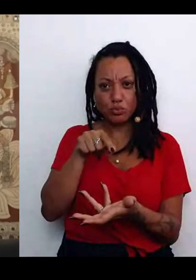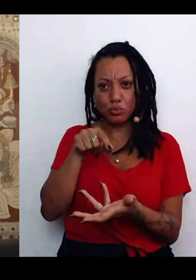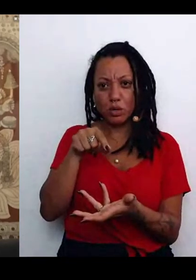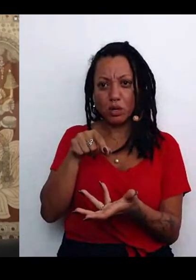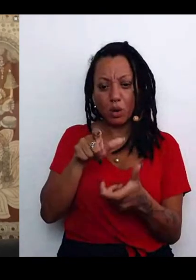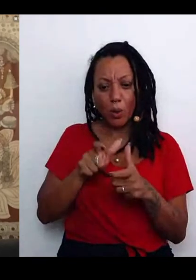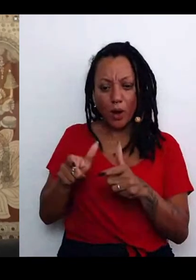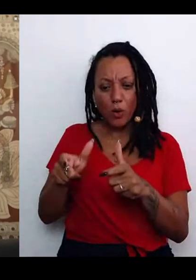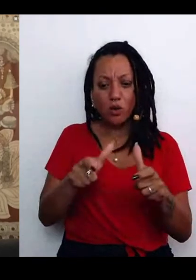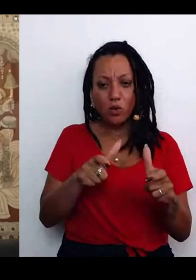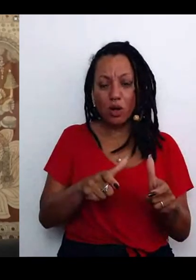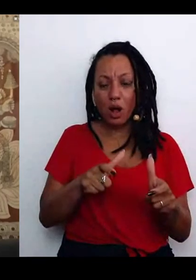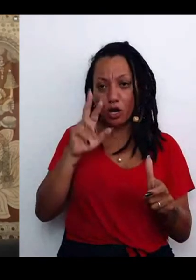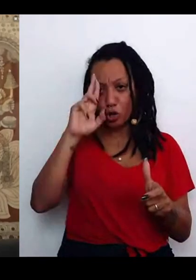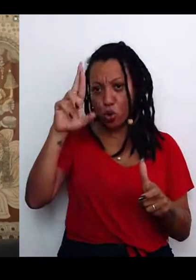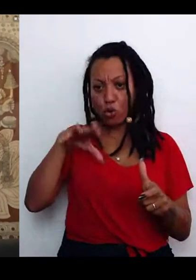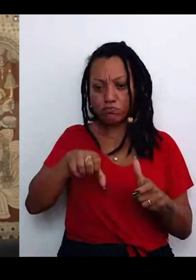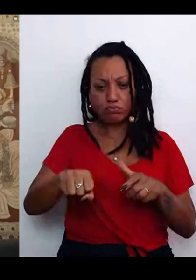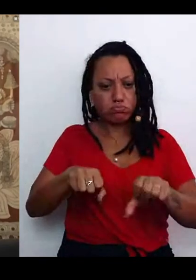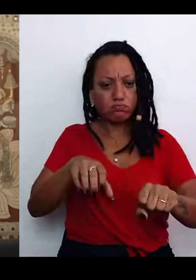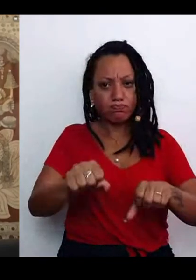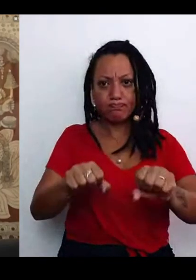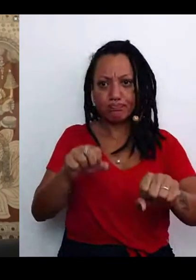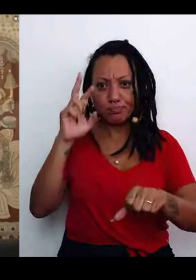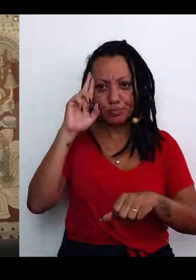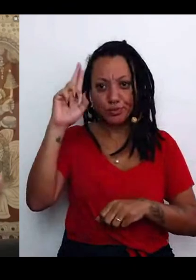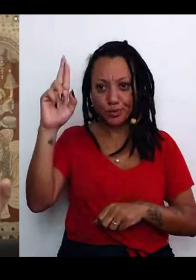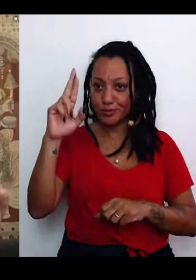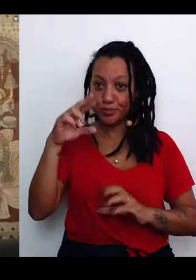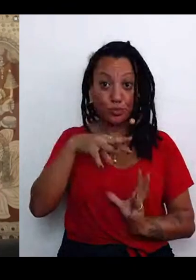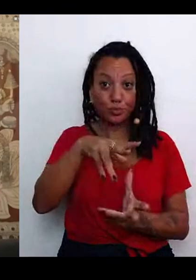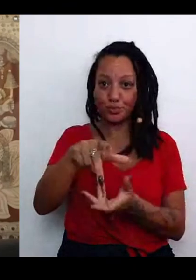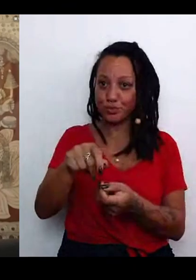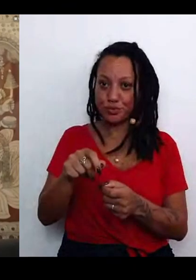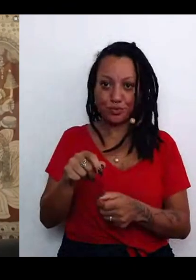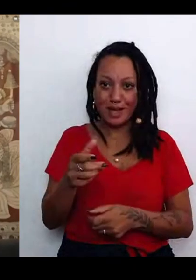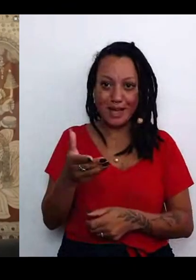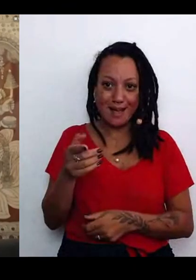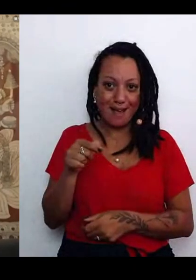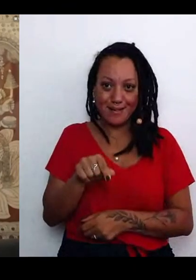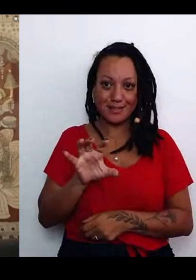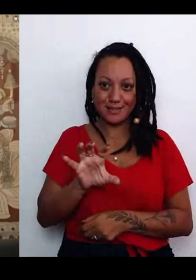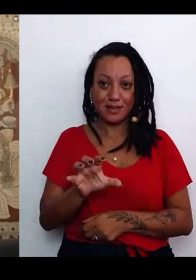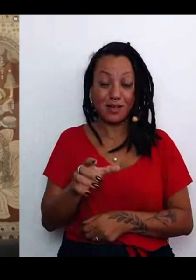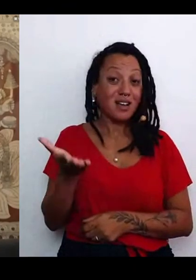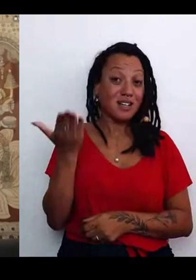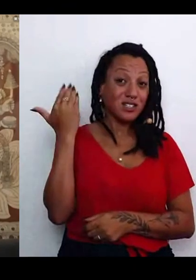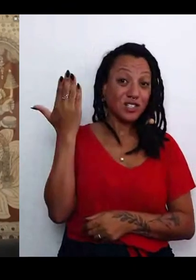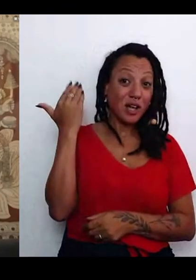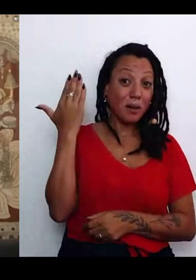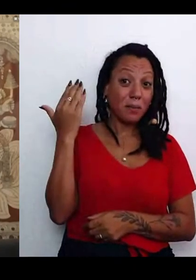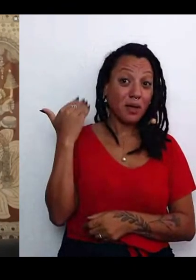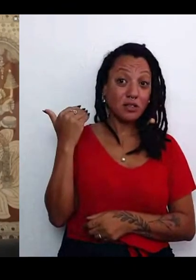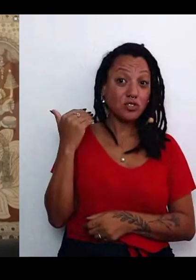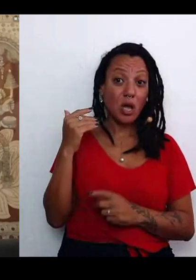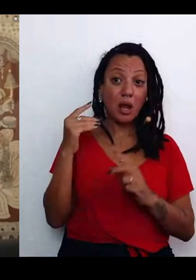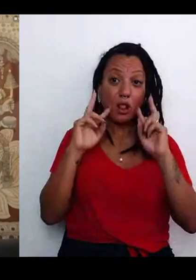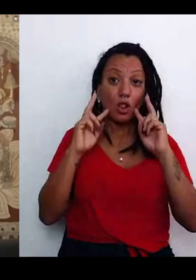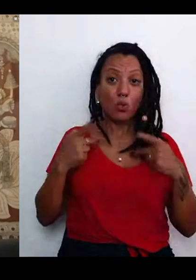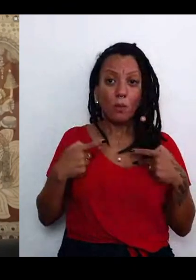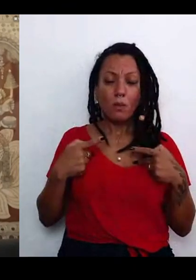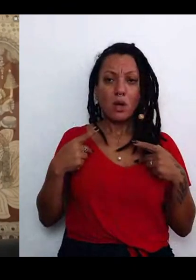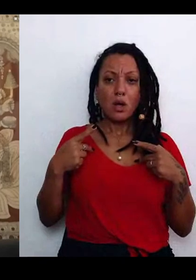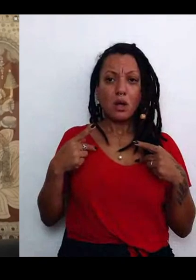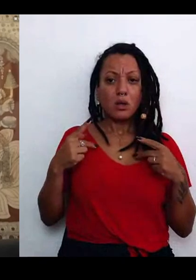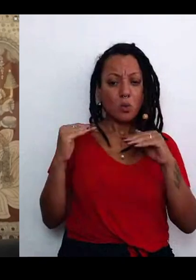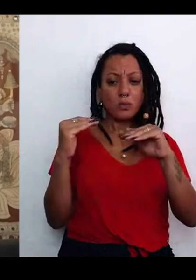managed by the community and men and women played equal roles in protection of the commons in use of the